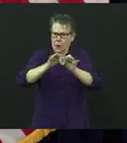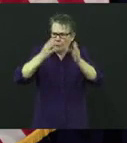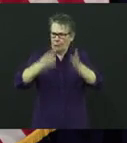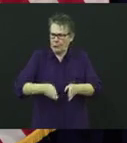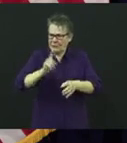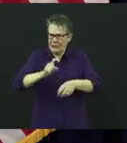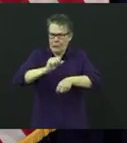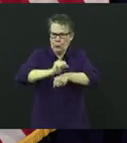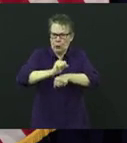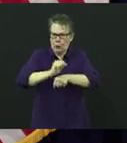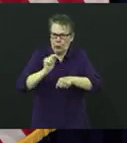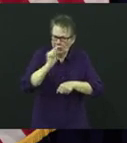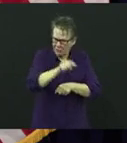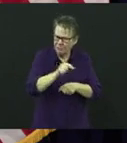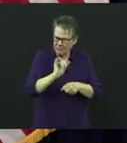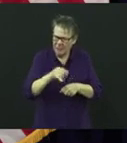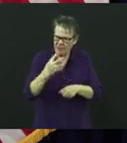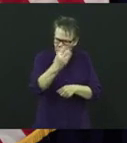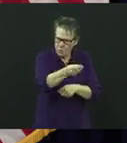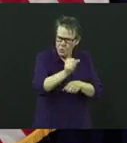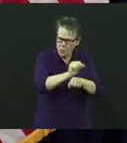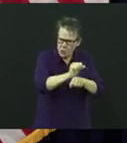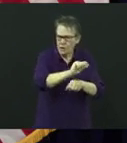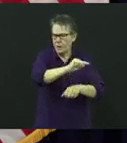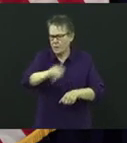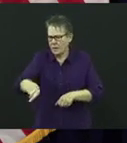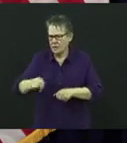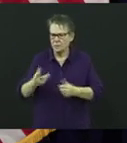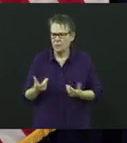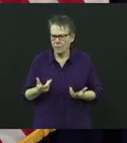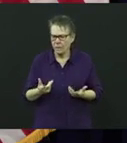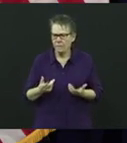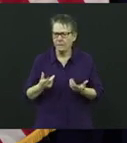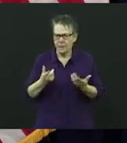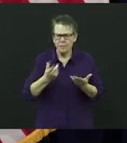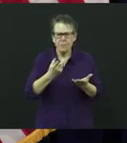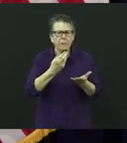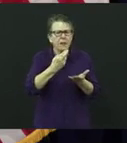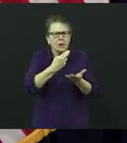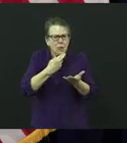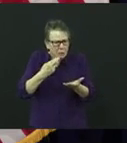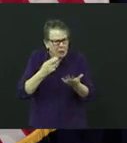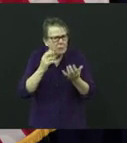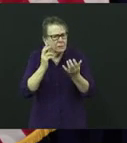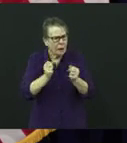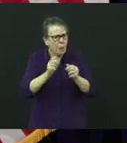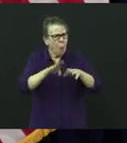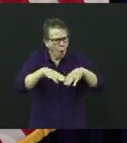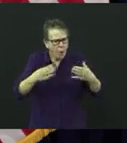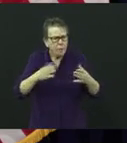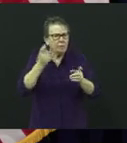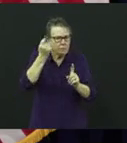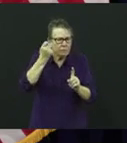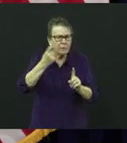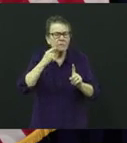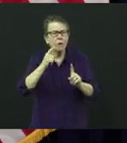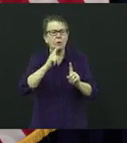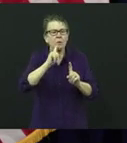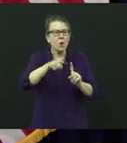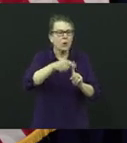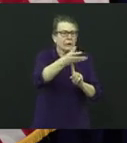restaurants to be able to continue to stay open for takeout, and I think the mayor understands that. But it's consistent